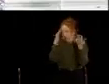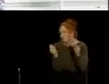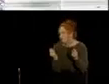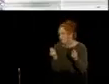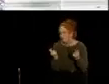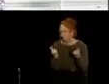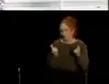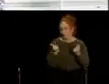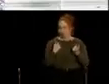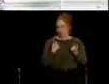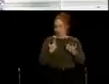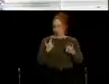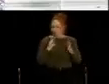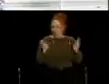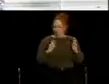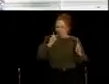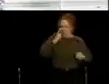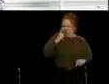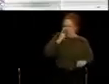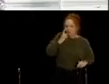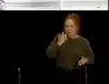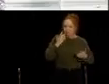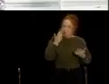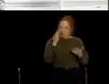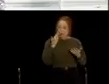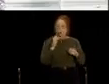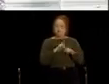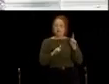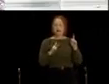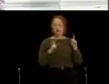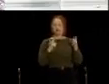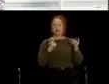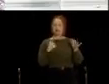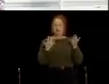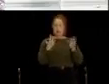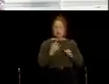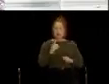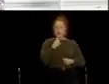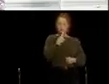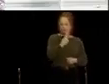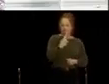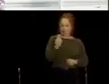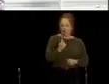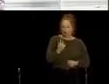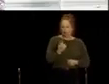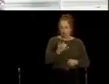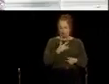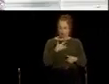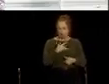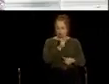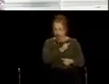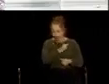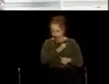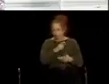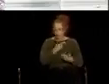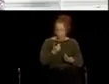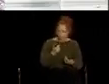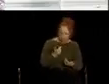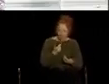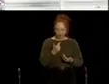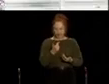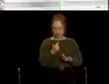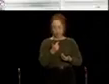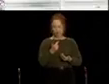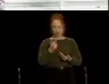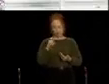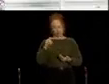I didn't want to say anything because you never want to feel like you're a burden. But Ashley took one look at me. She grabbed